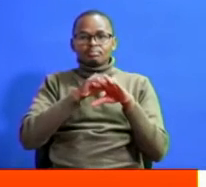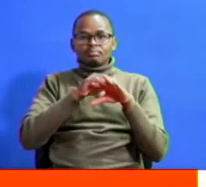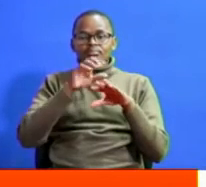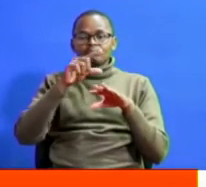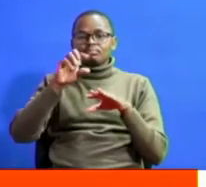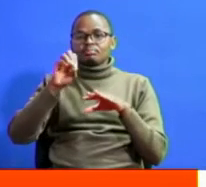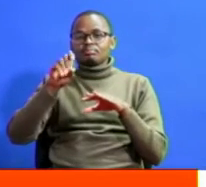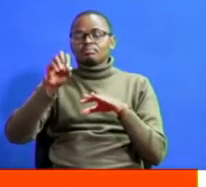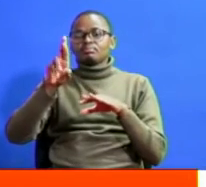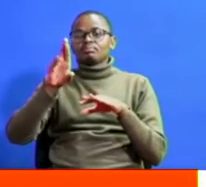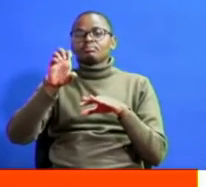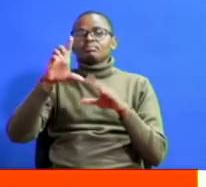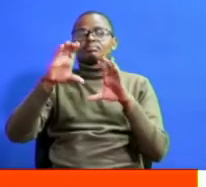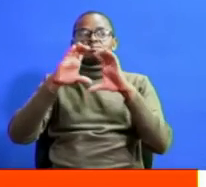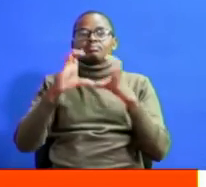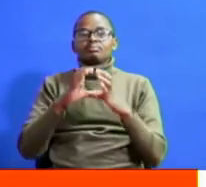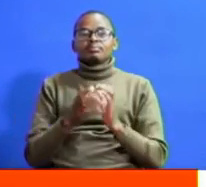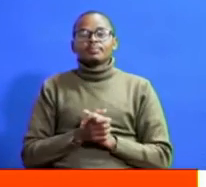Club.